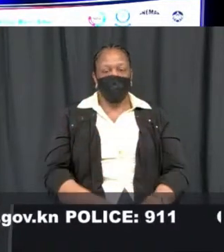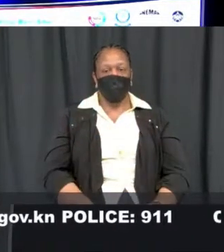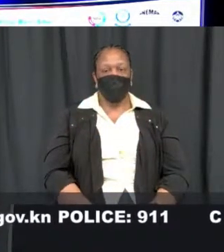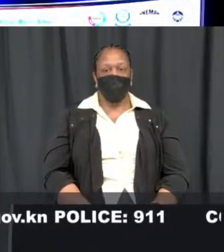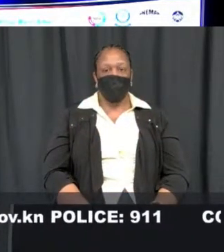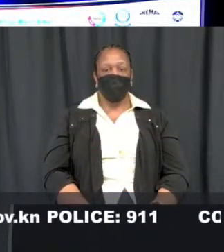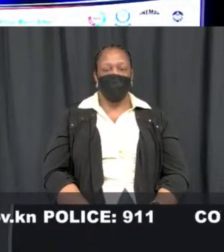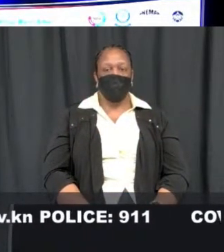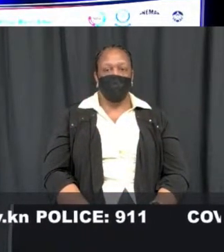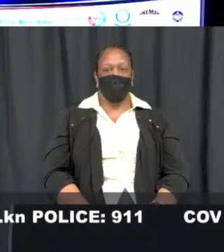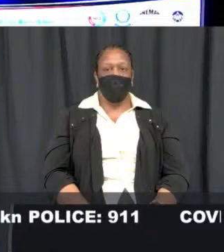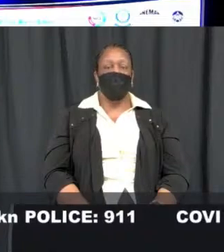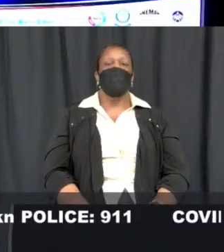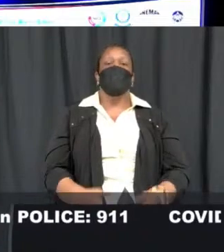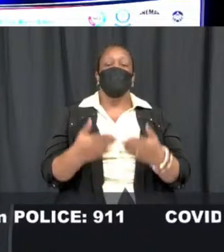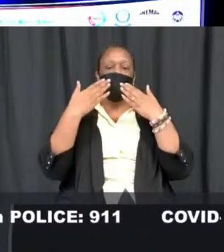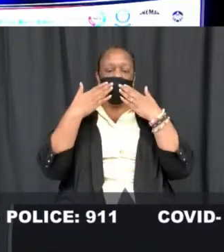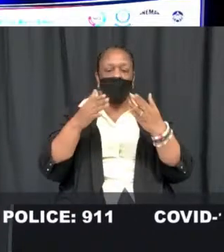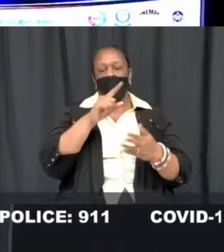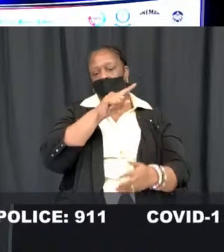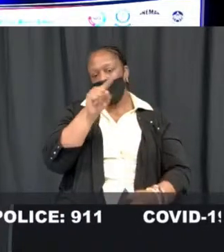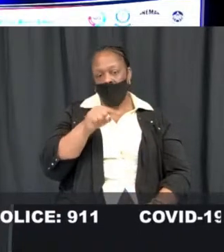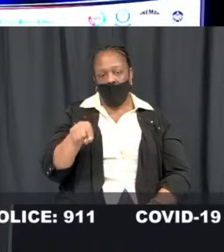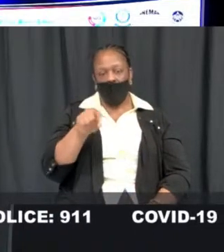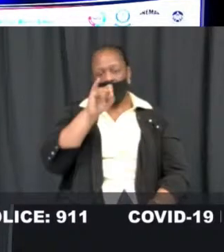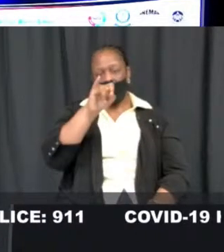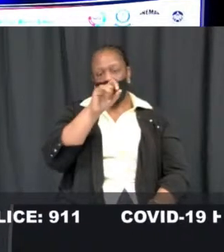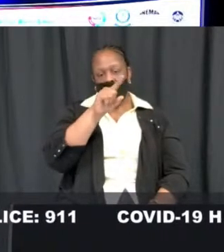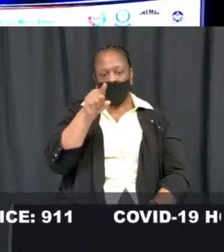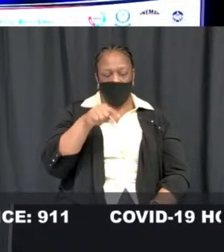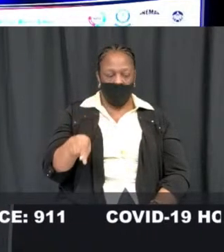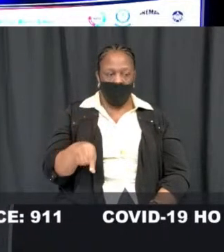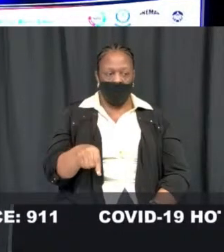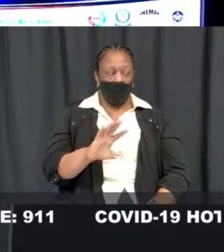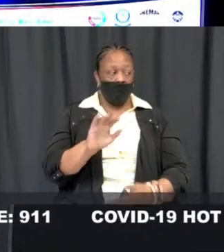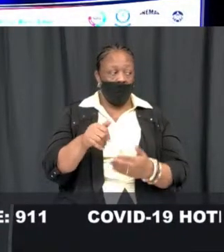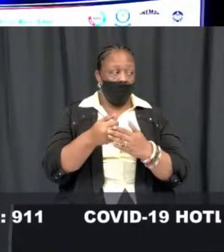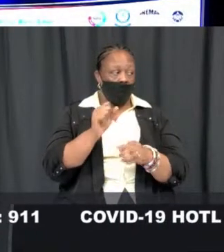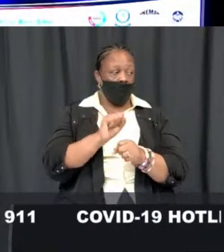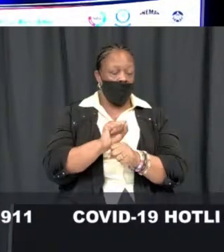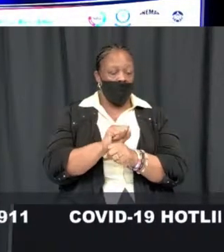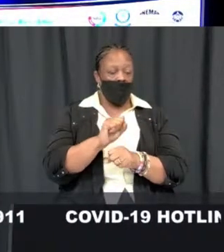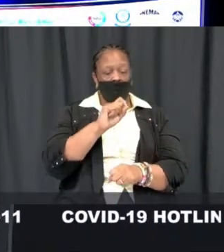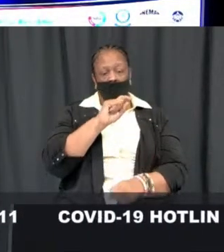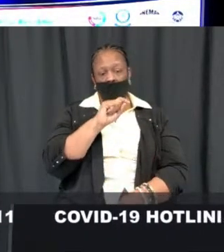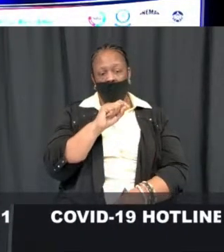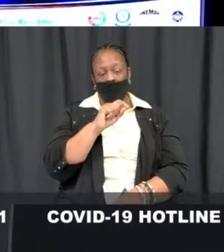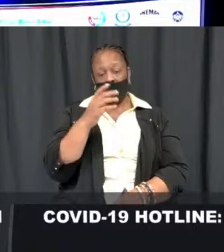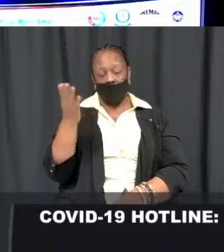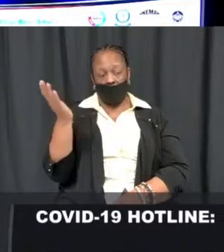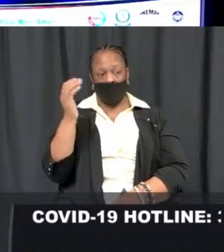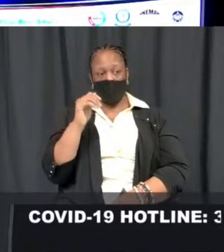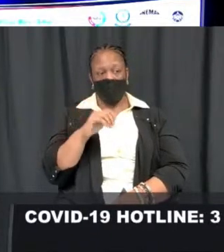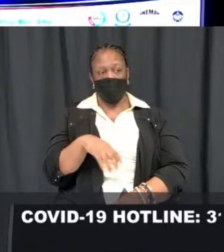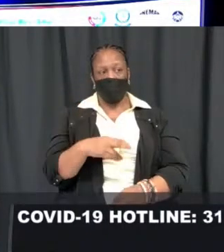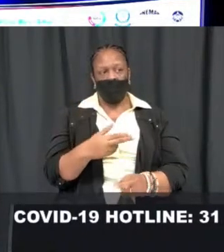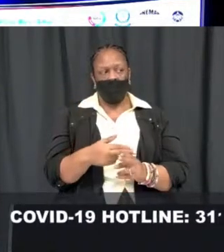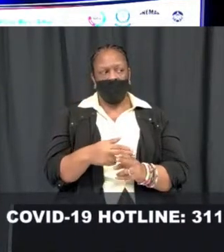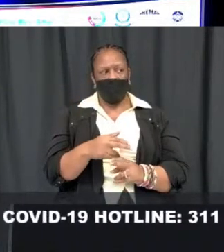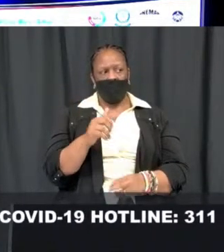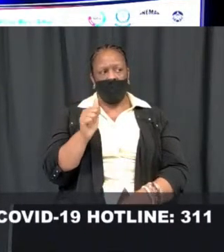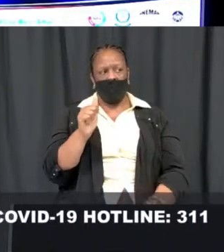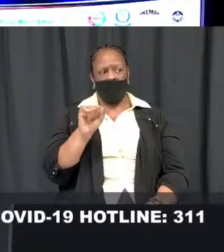ZIZ, AJ, and John James, and all who work at ZIZ, and the entire media, Win